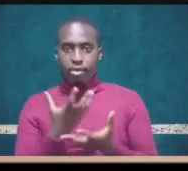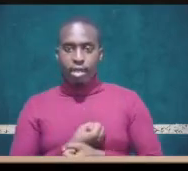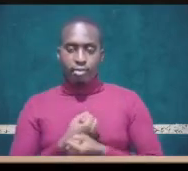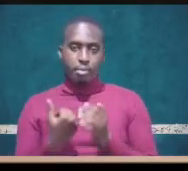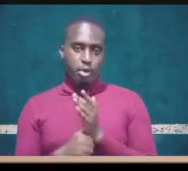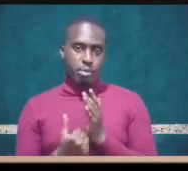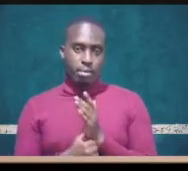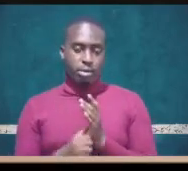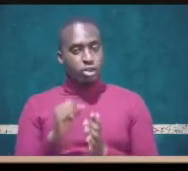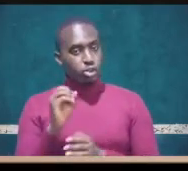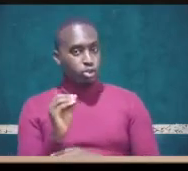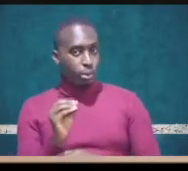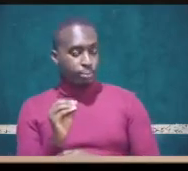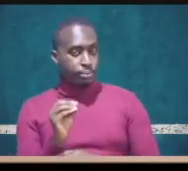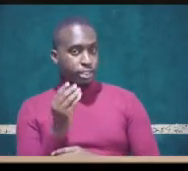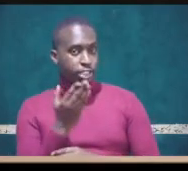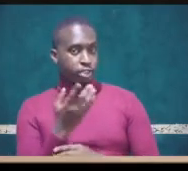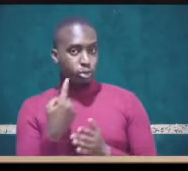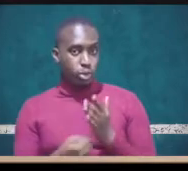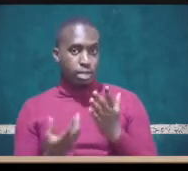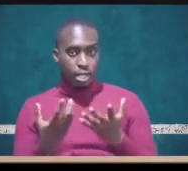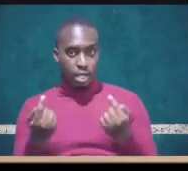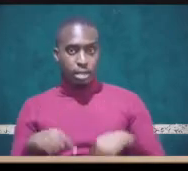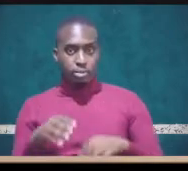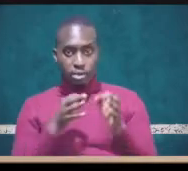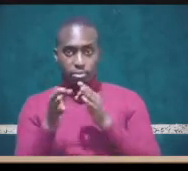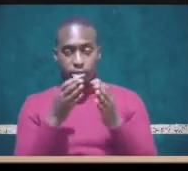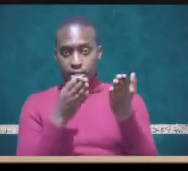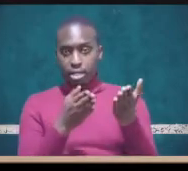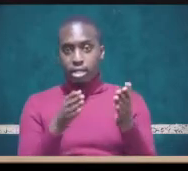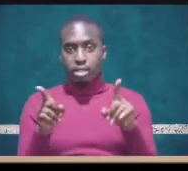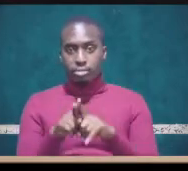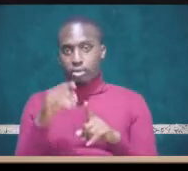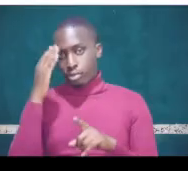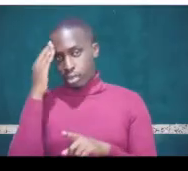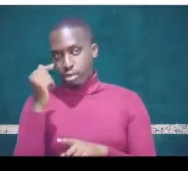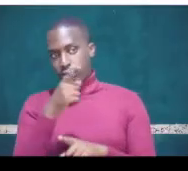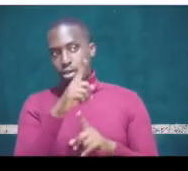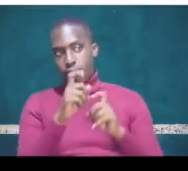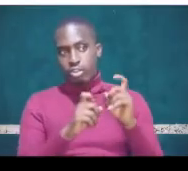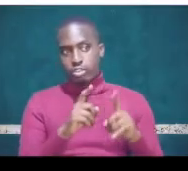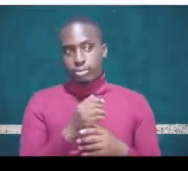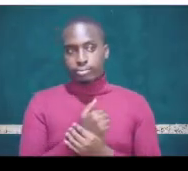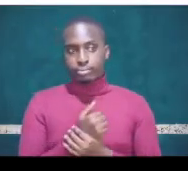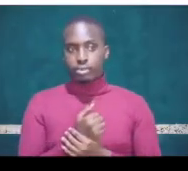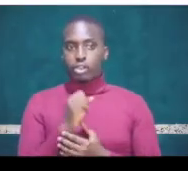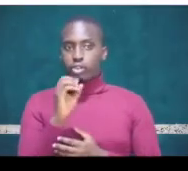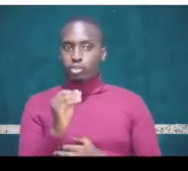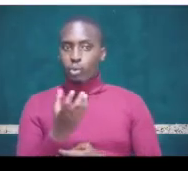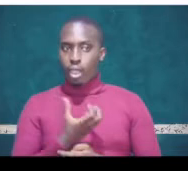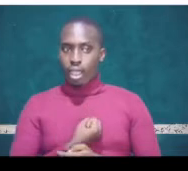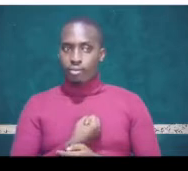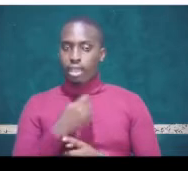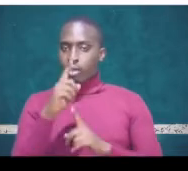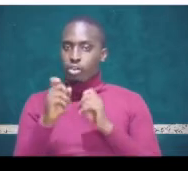problem. So this is what I came now to explain there, so into that equation, okay? So we have